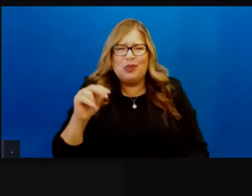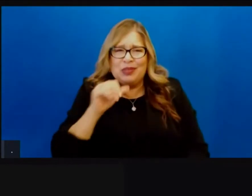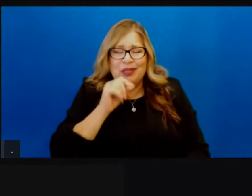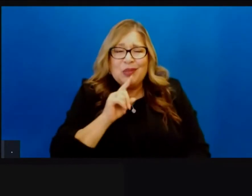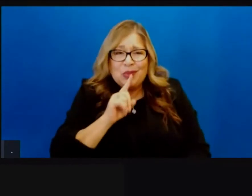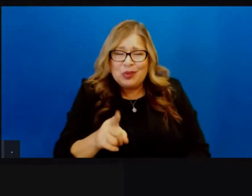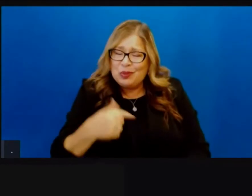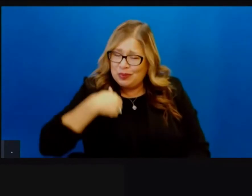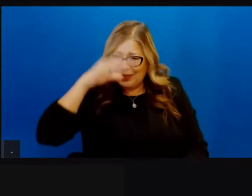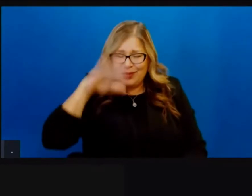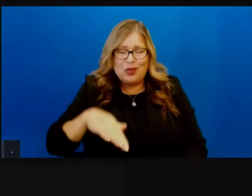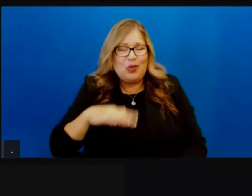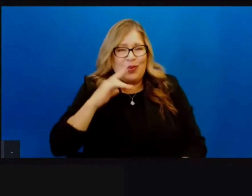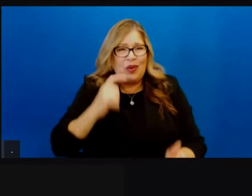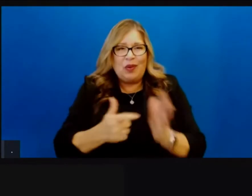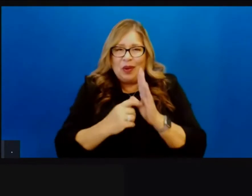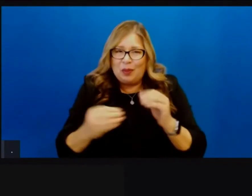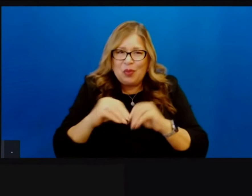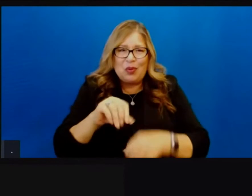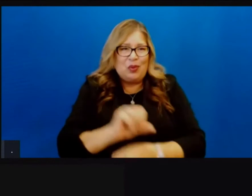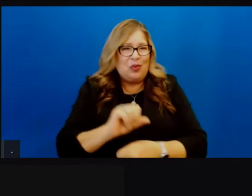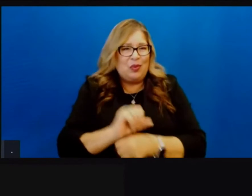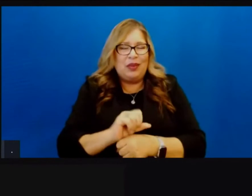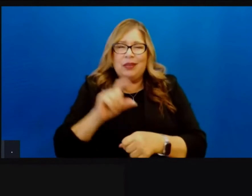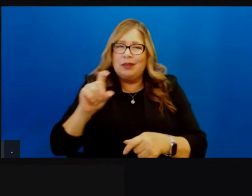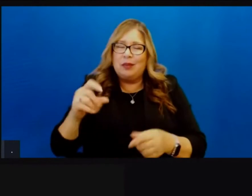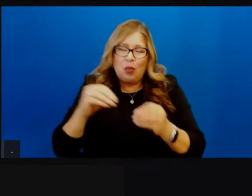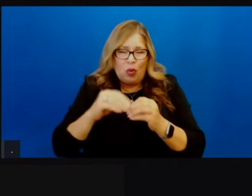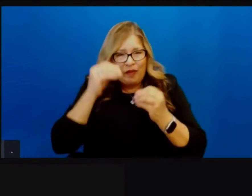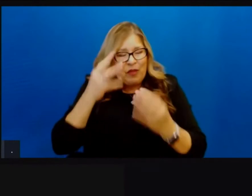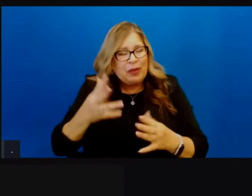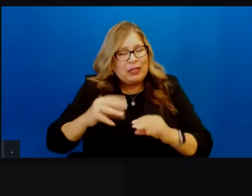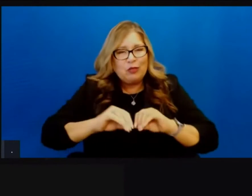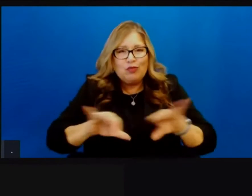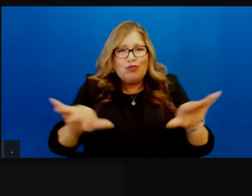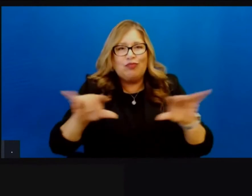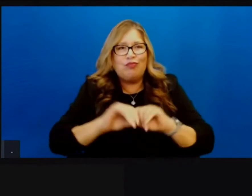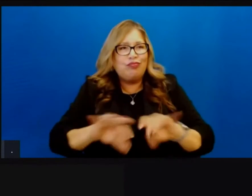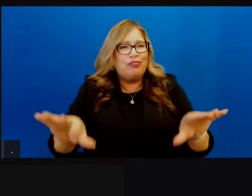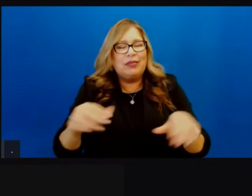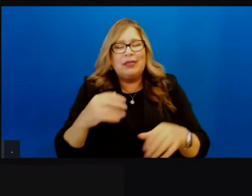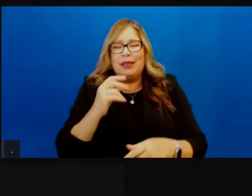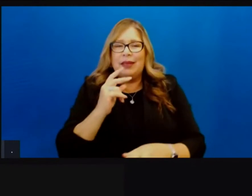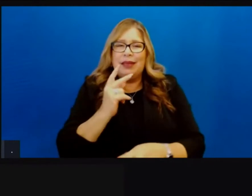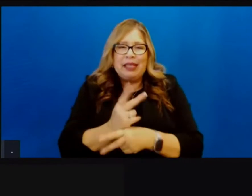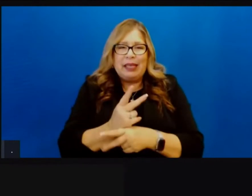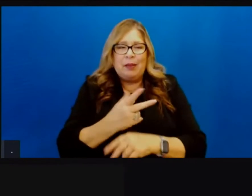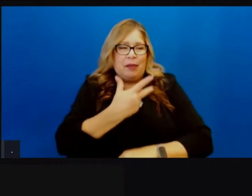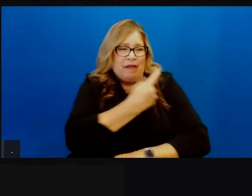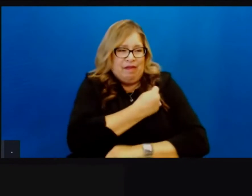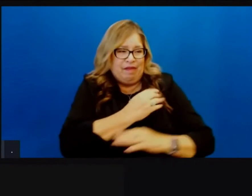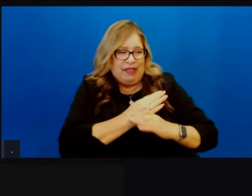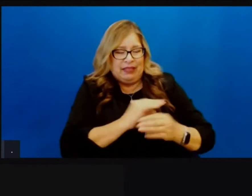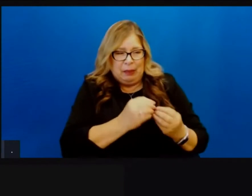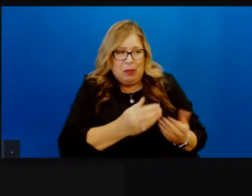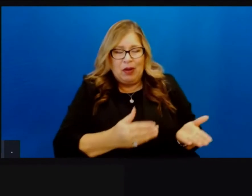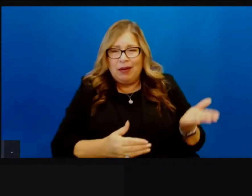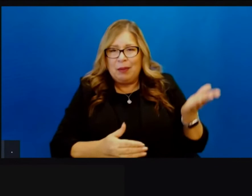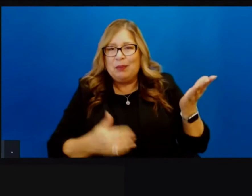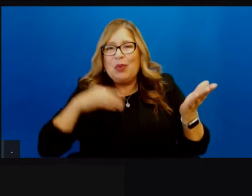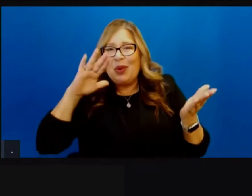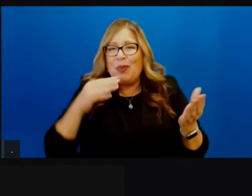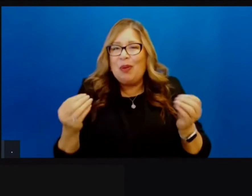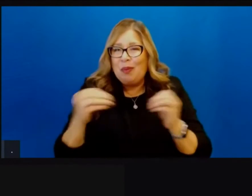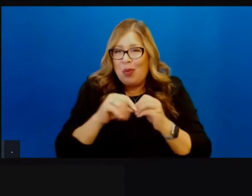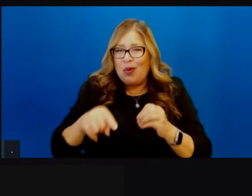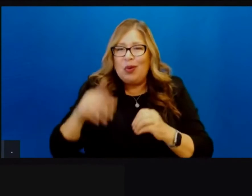more sharing of information to continue to keep our vaccination numbers up. So my hope is we'll still see increased